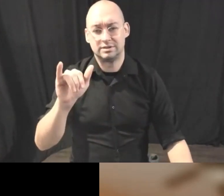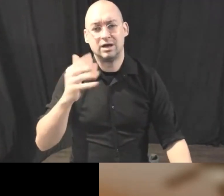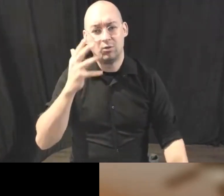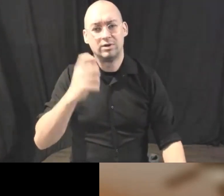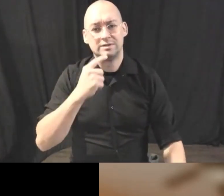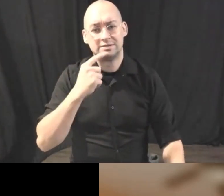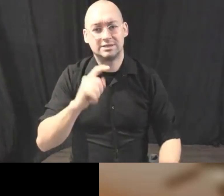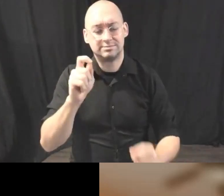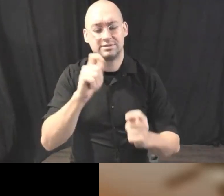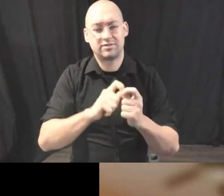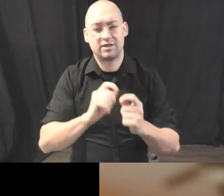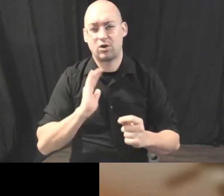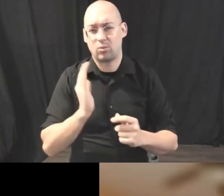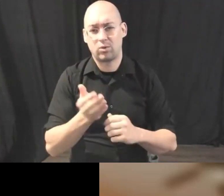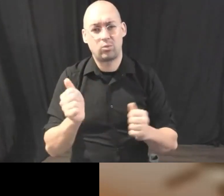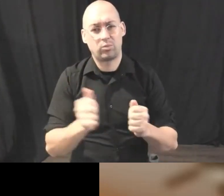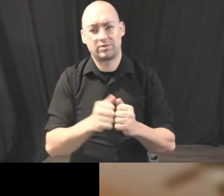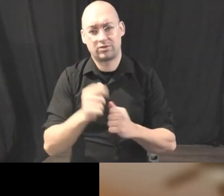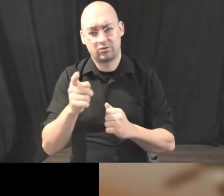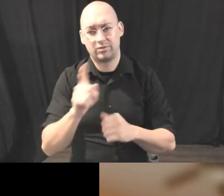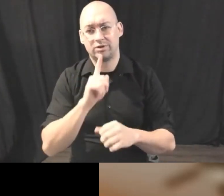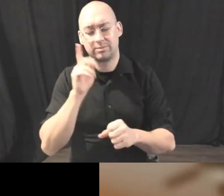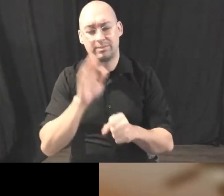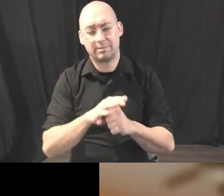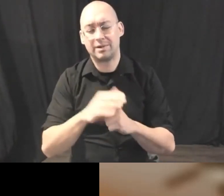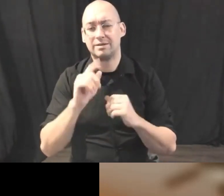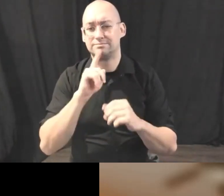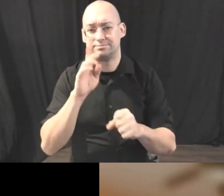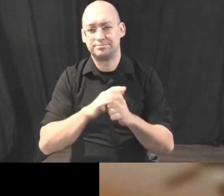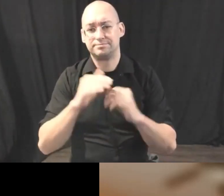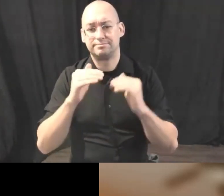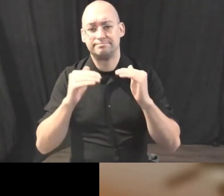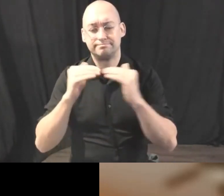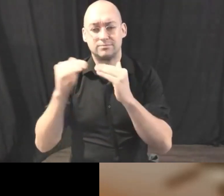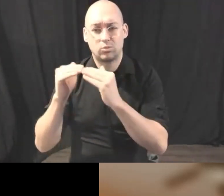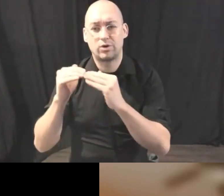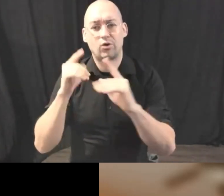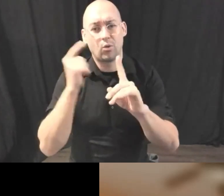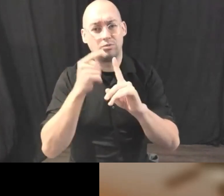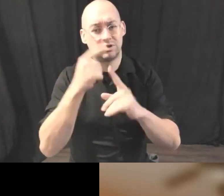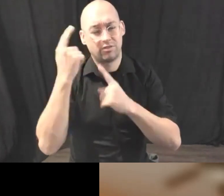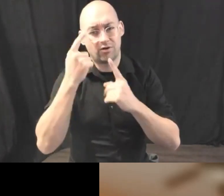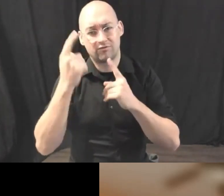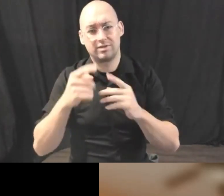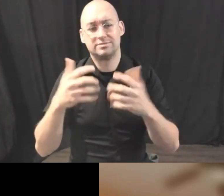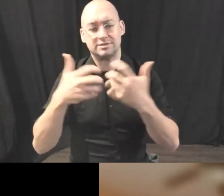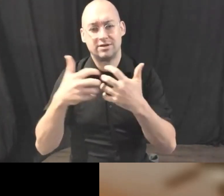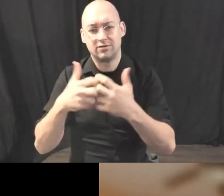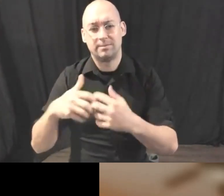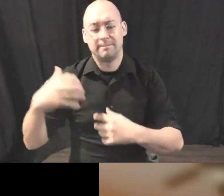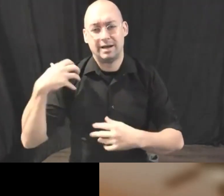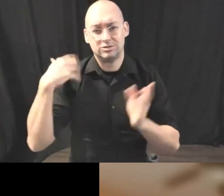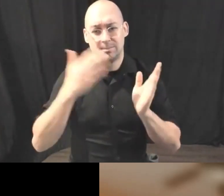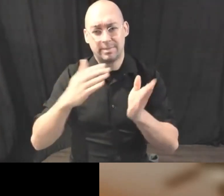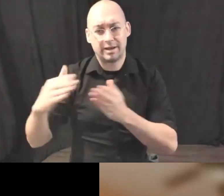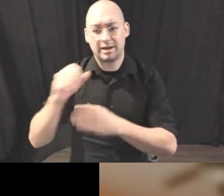that we stand with you in our commitment to the equity goals that were so thoughtfully put together within the Master Plan on Aging. And